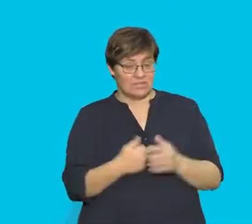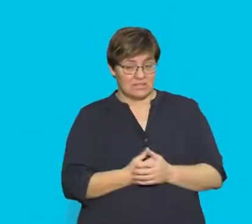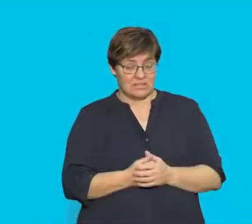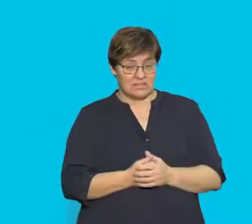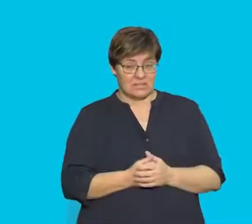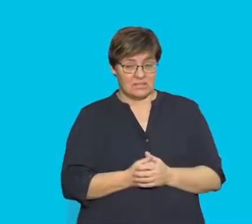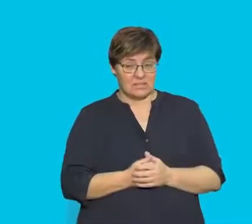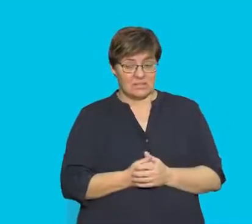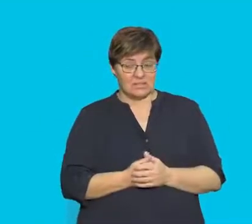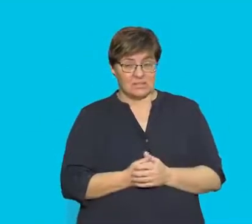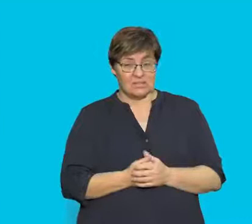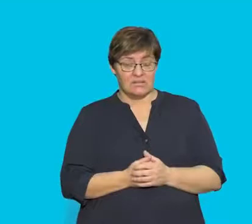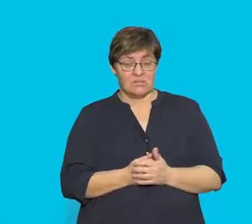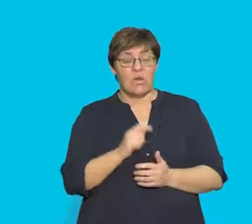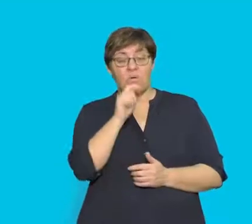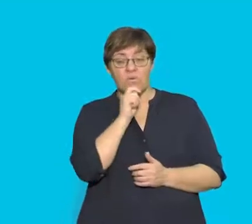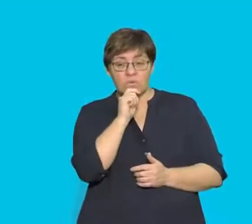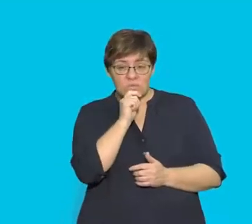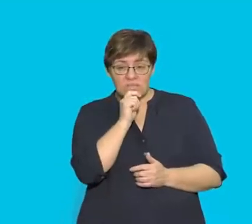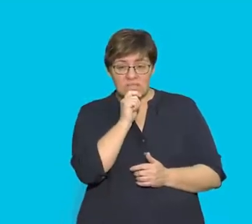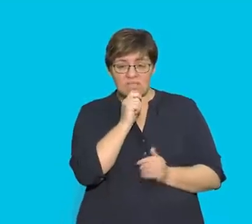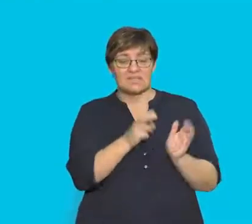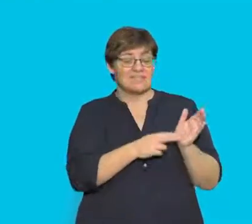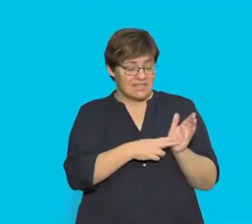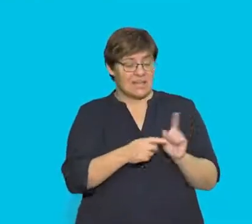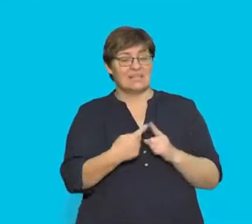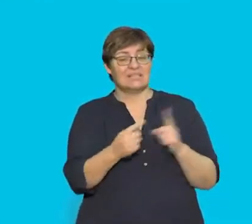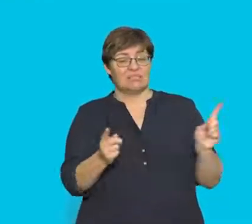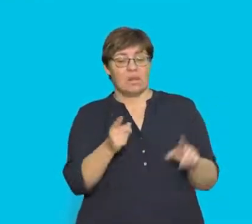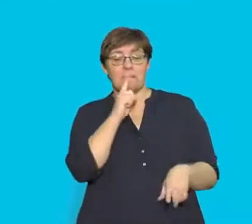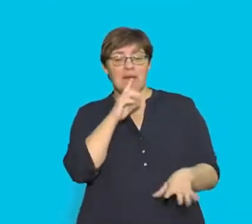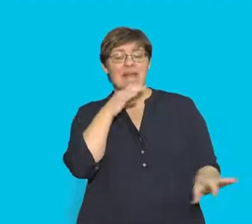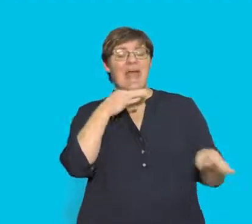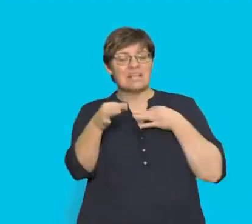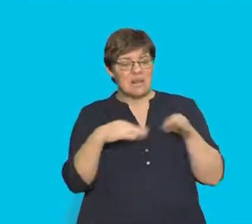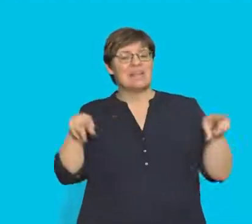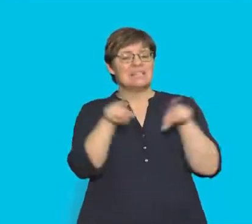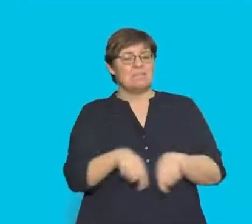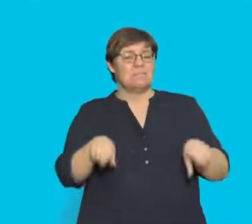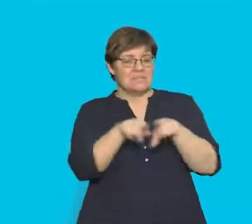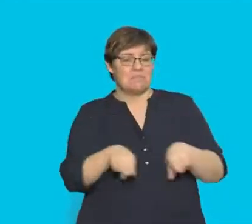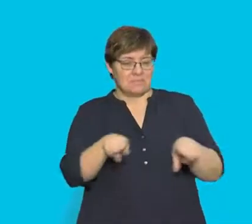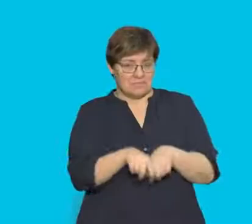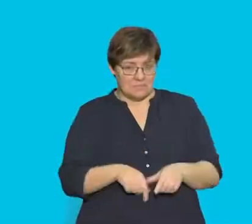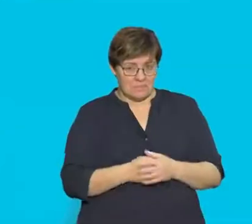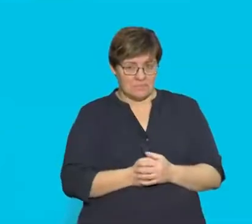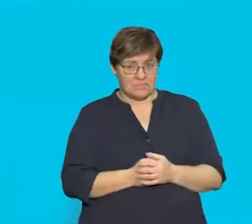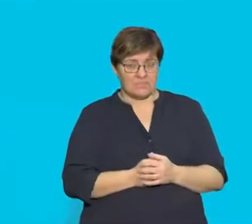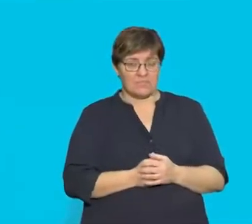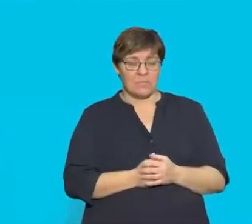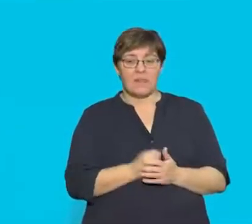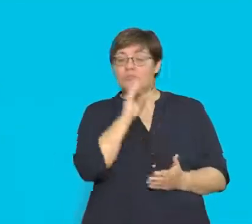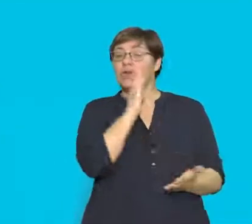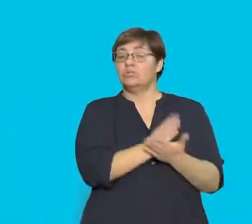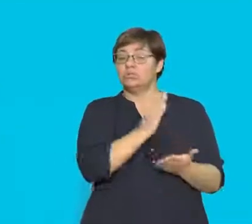and the notations that we're using are different, but they're describing exactly the same thing. Just to make